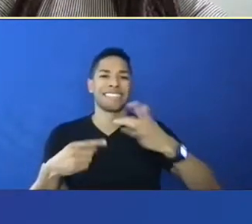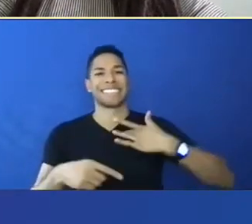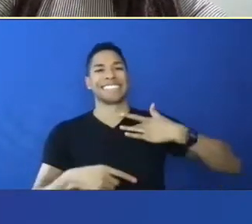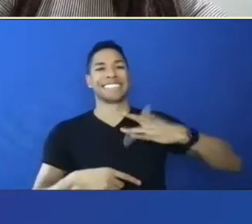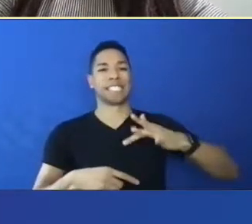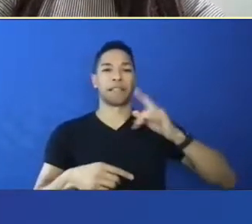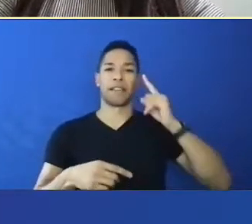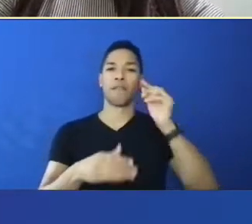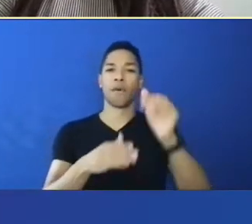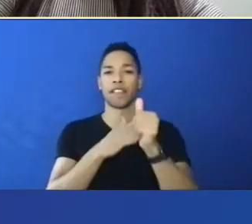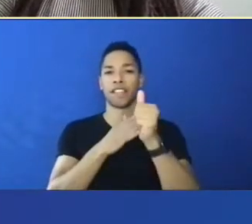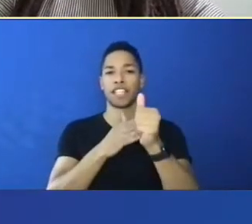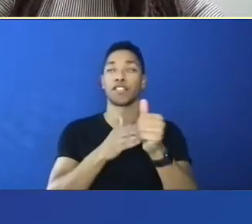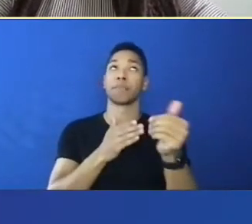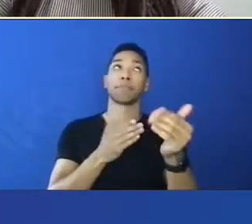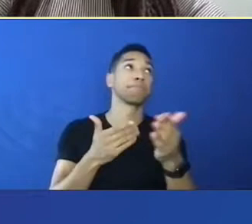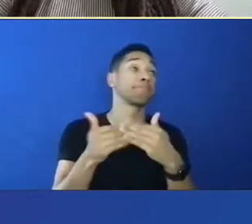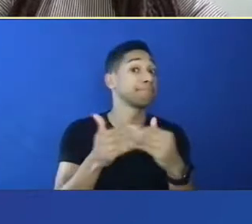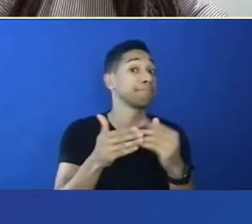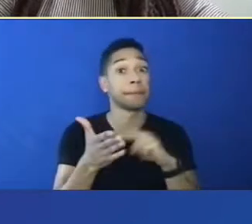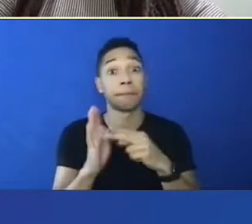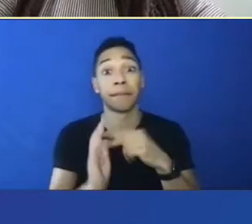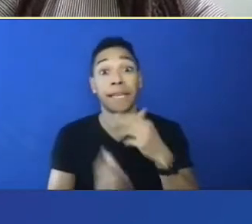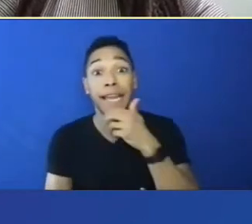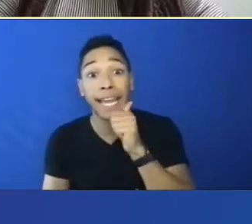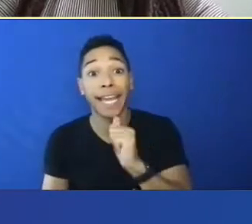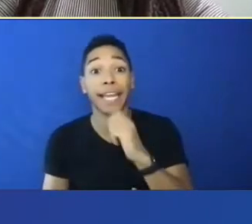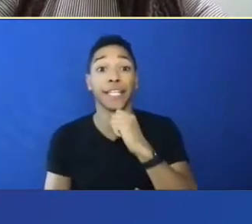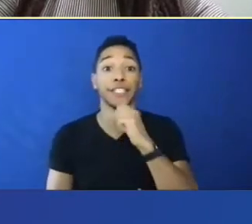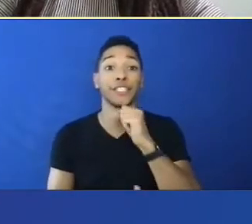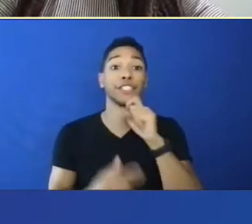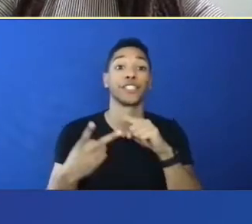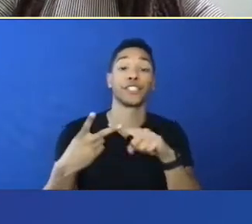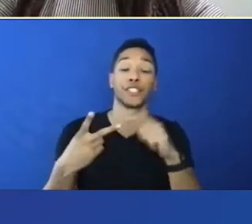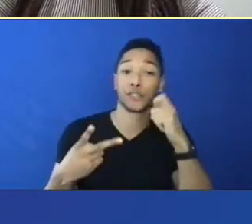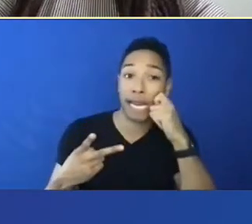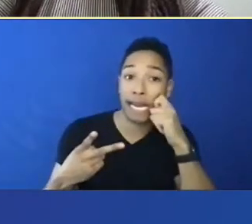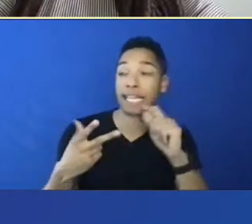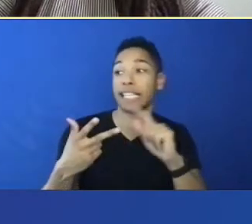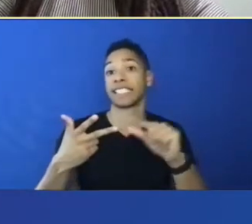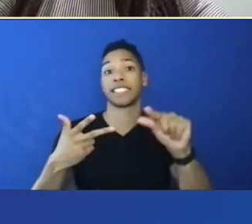leadership, whether that's age or race or experience or even gender.